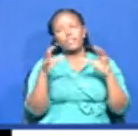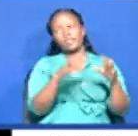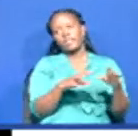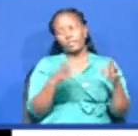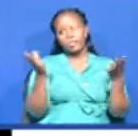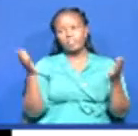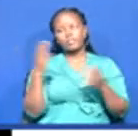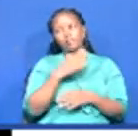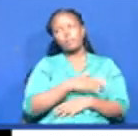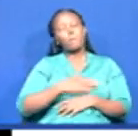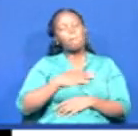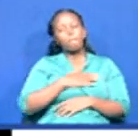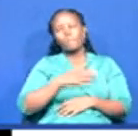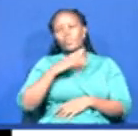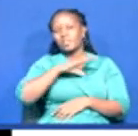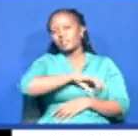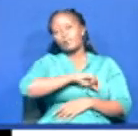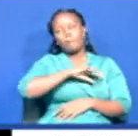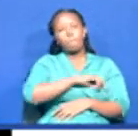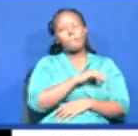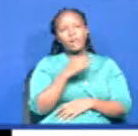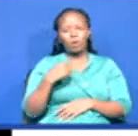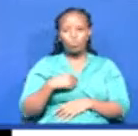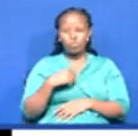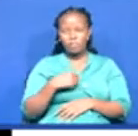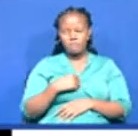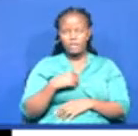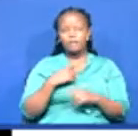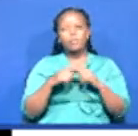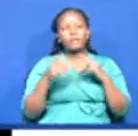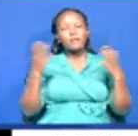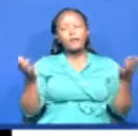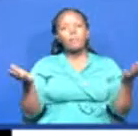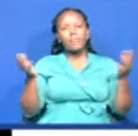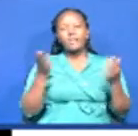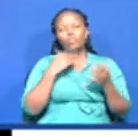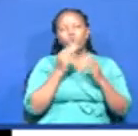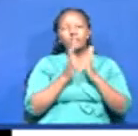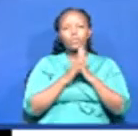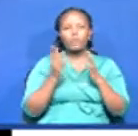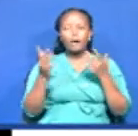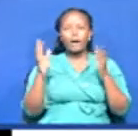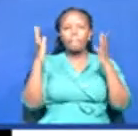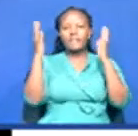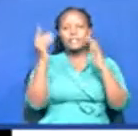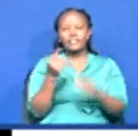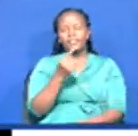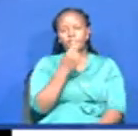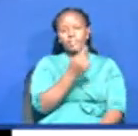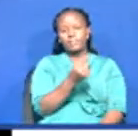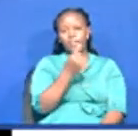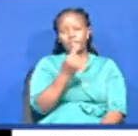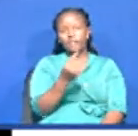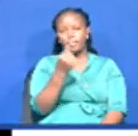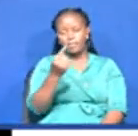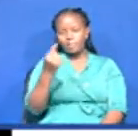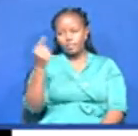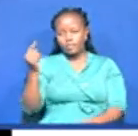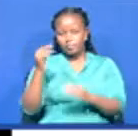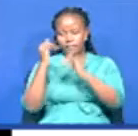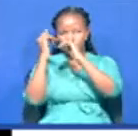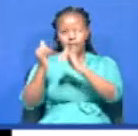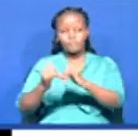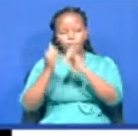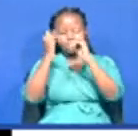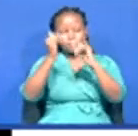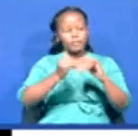kindly bear with me, but I want to appreciate each one of you as an individual, not just